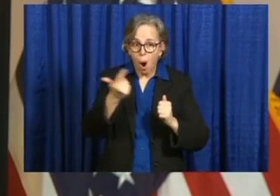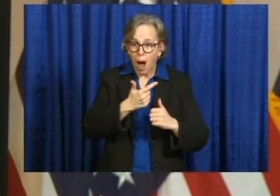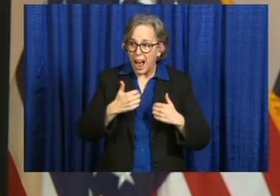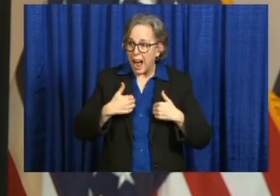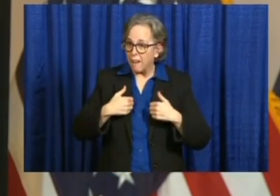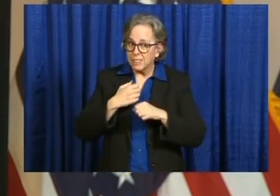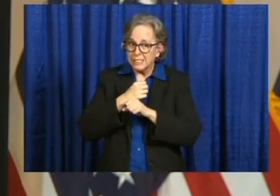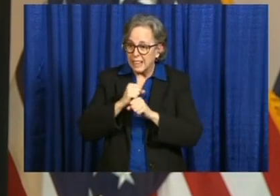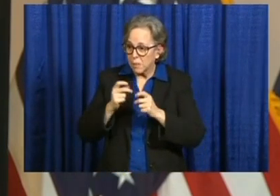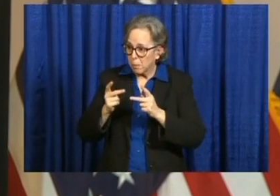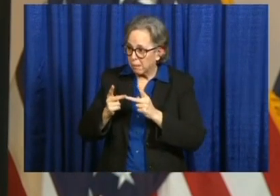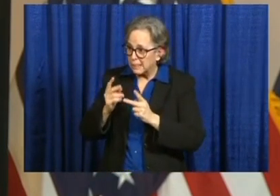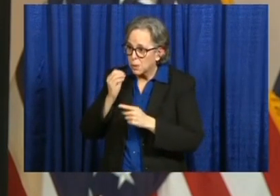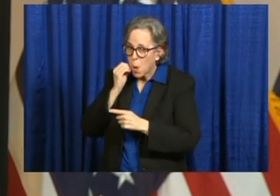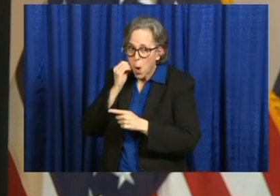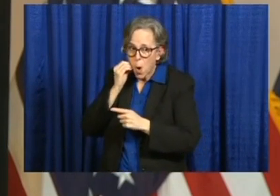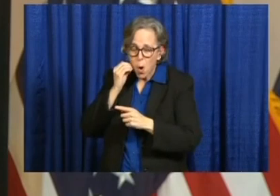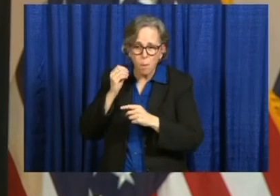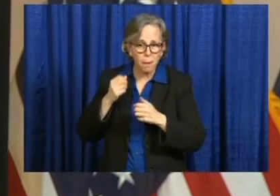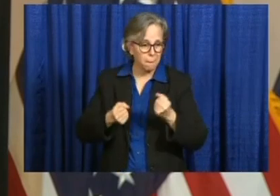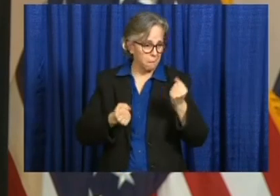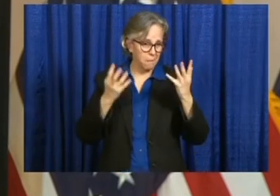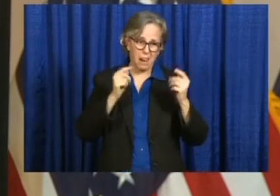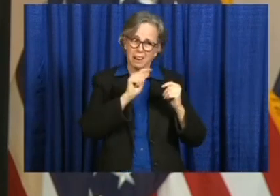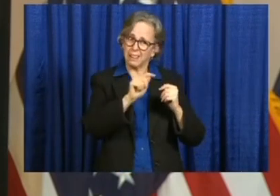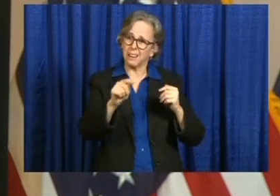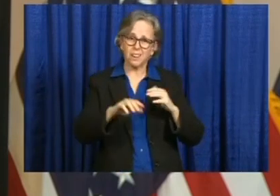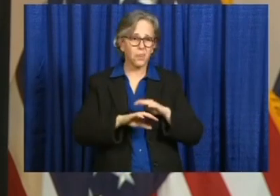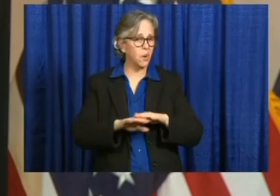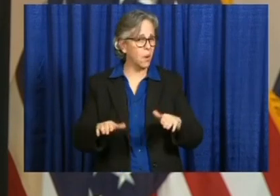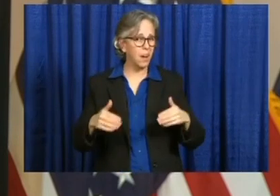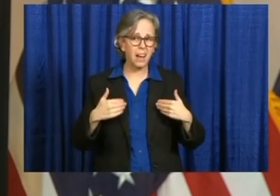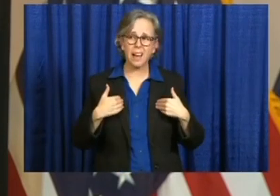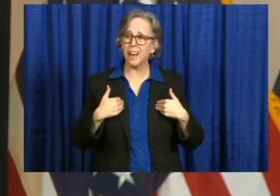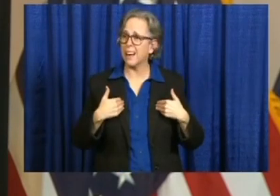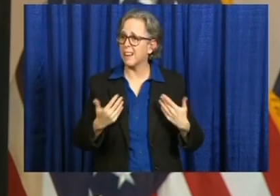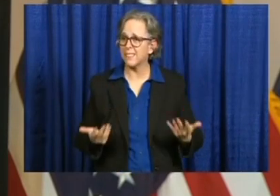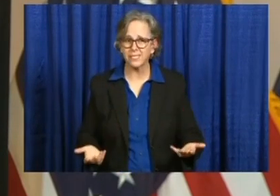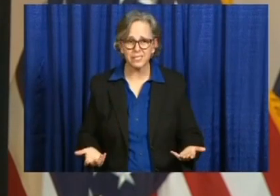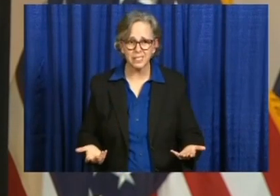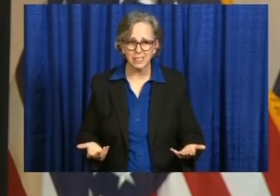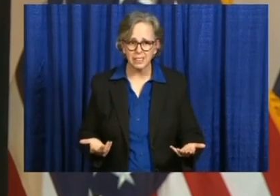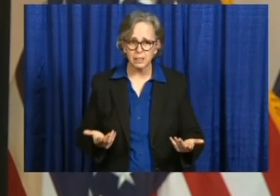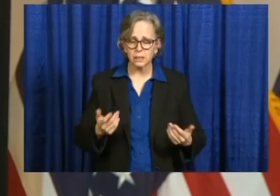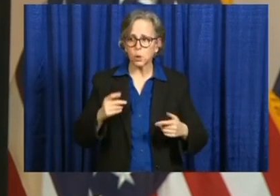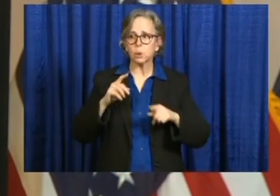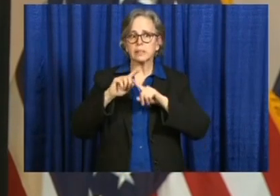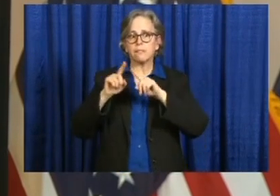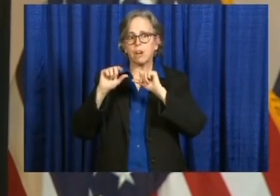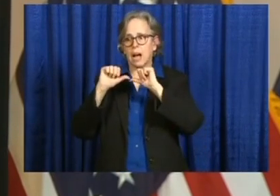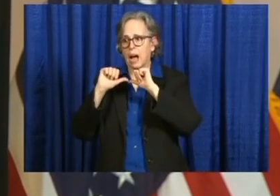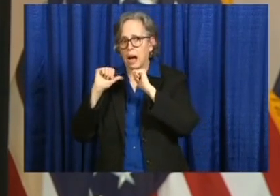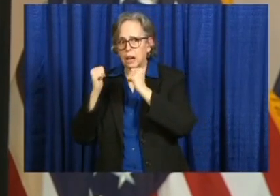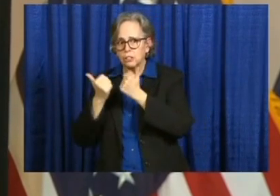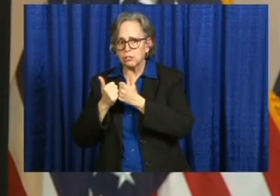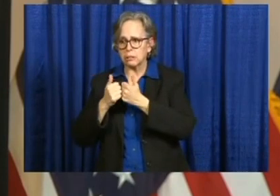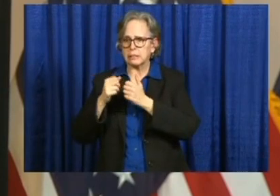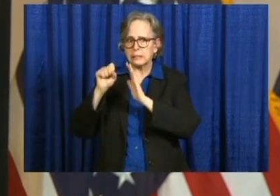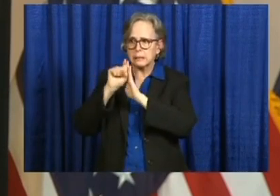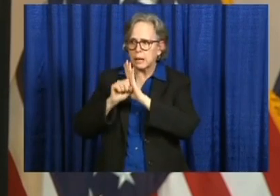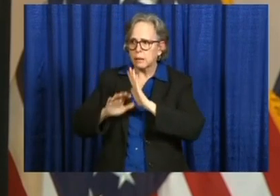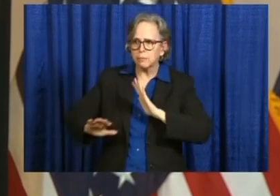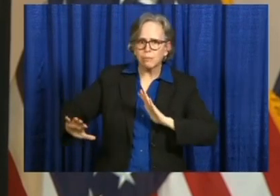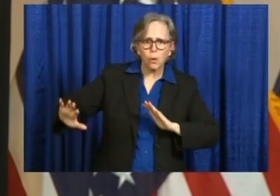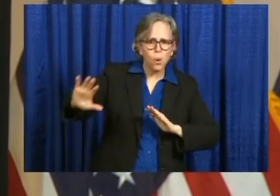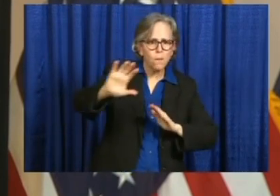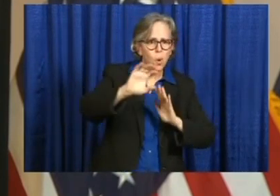partners and our statewide community coalitions, are working really hard to make sure that every